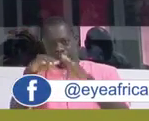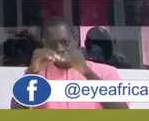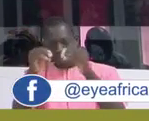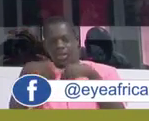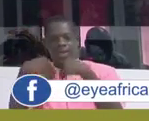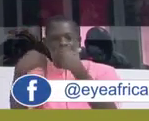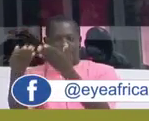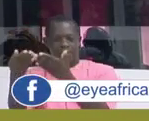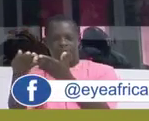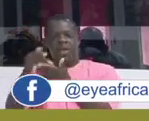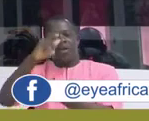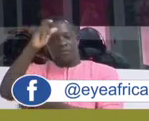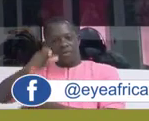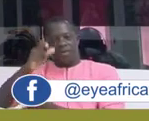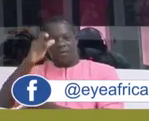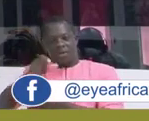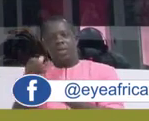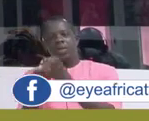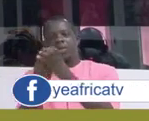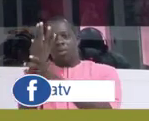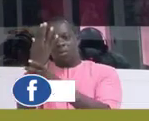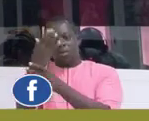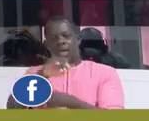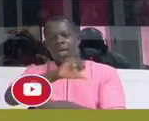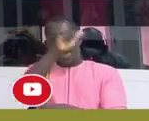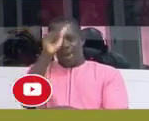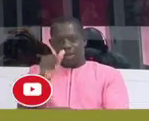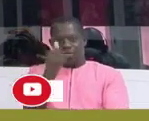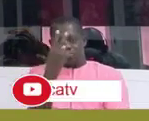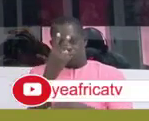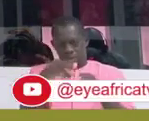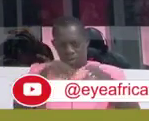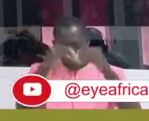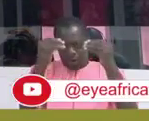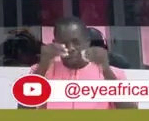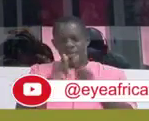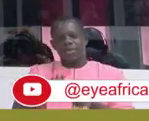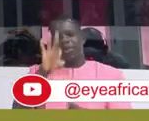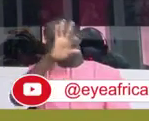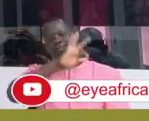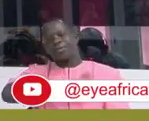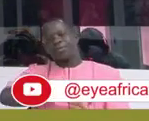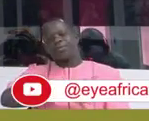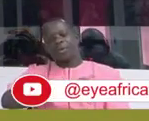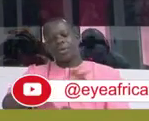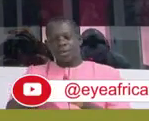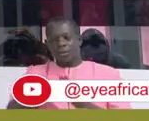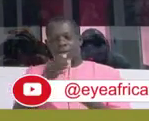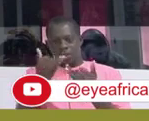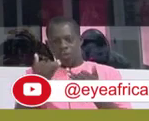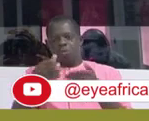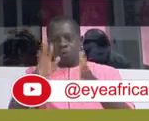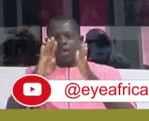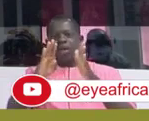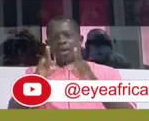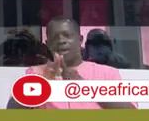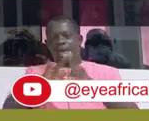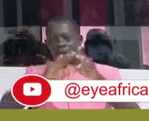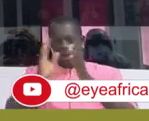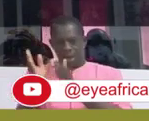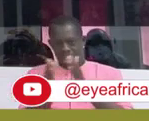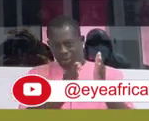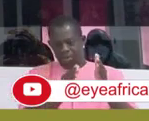3,000 1,000 would go to for village development and 2,000 was to go in his pocket. Was that the